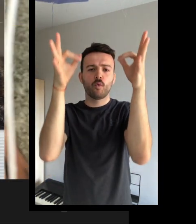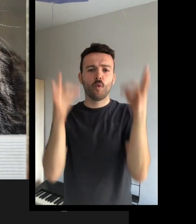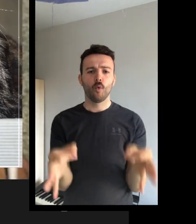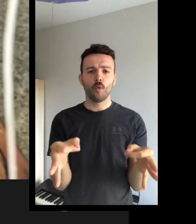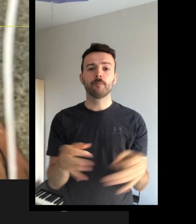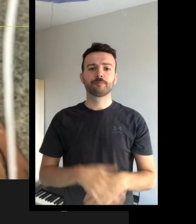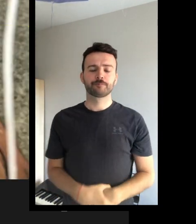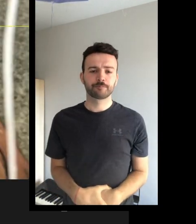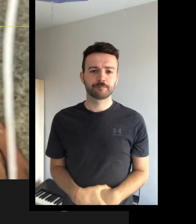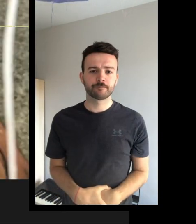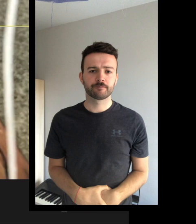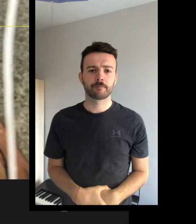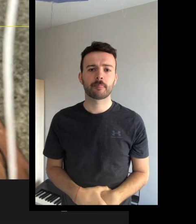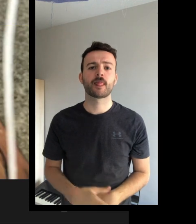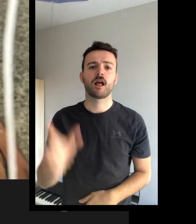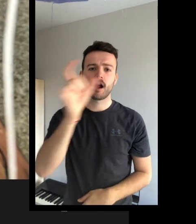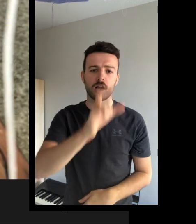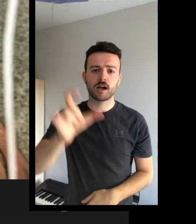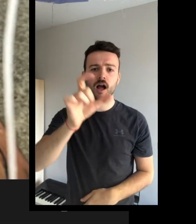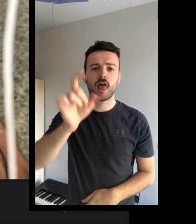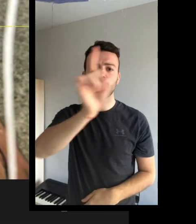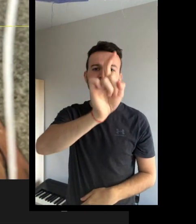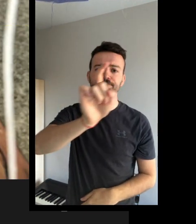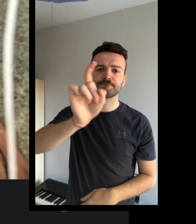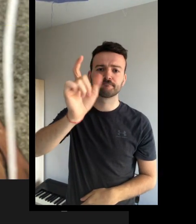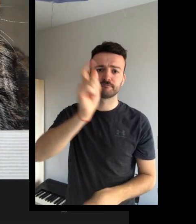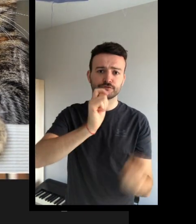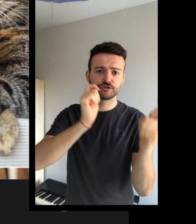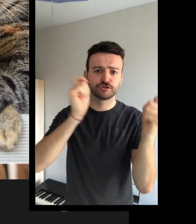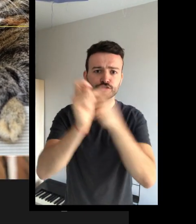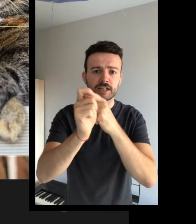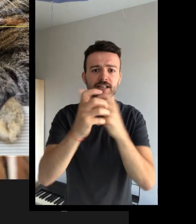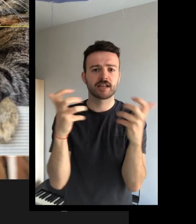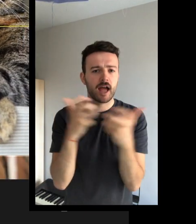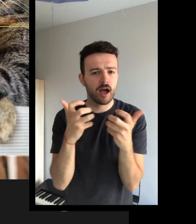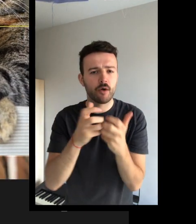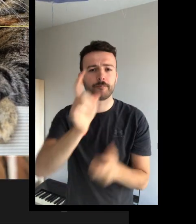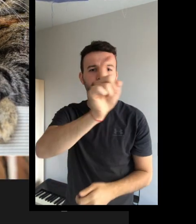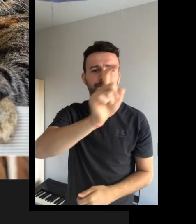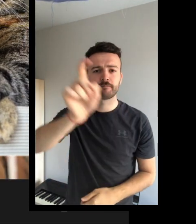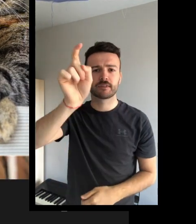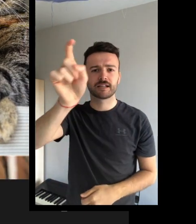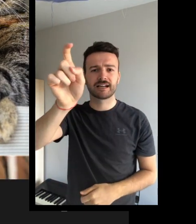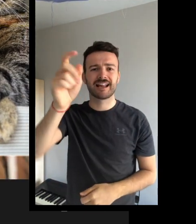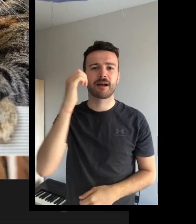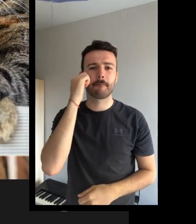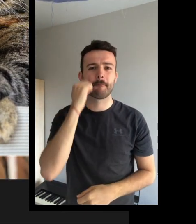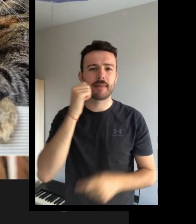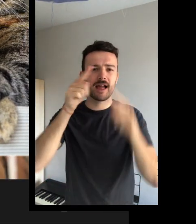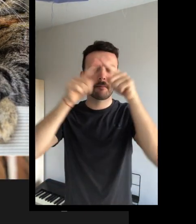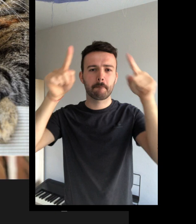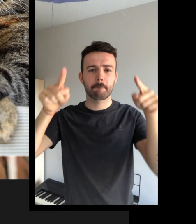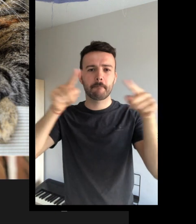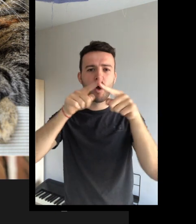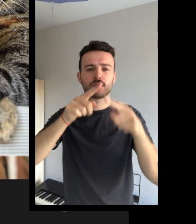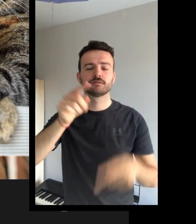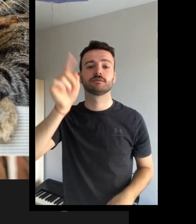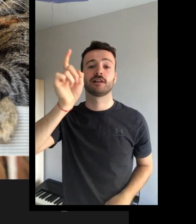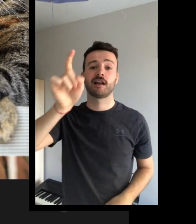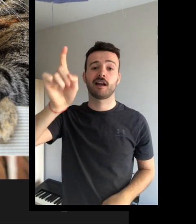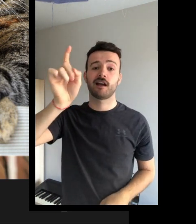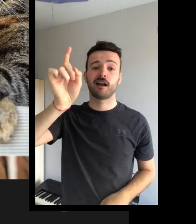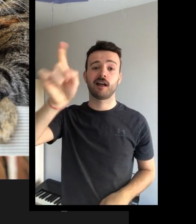it thick or thin. You can also change the colour by clicking on the small black box.